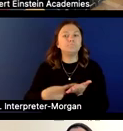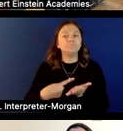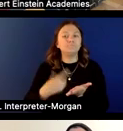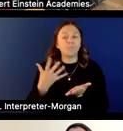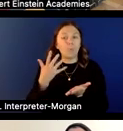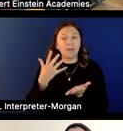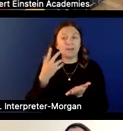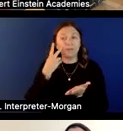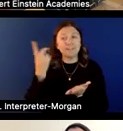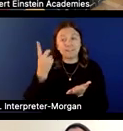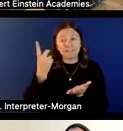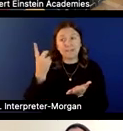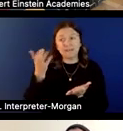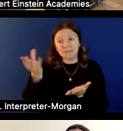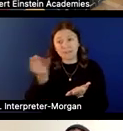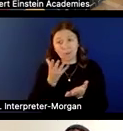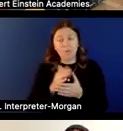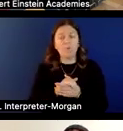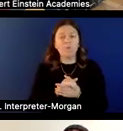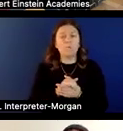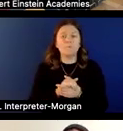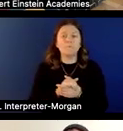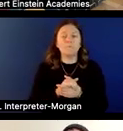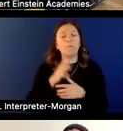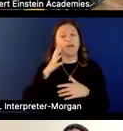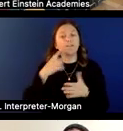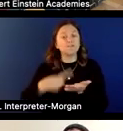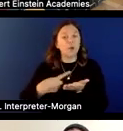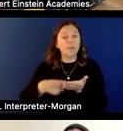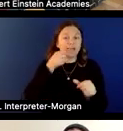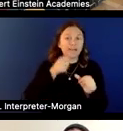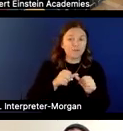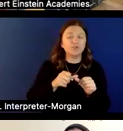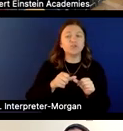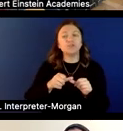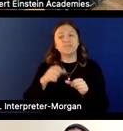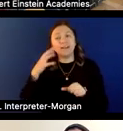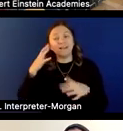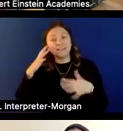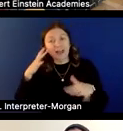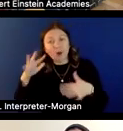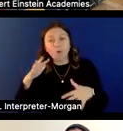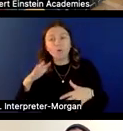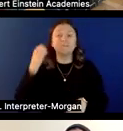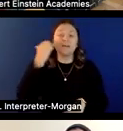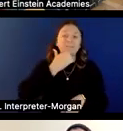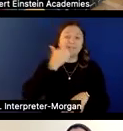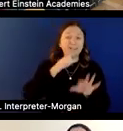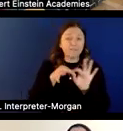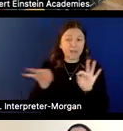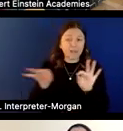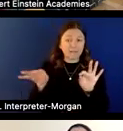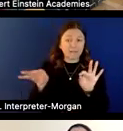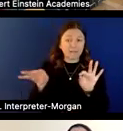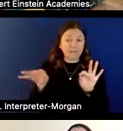let me know. I'm going to talk about some letters and sounds, some vocabulary words, some everyday phrases.